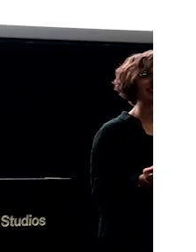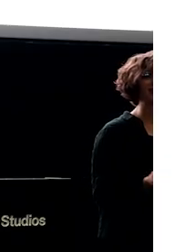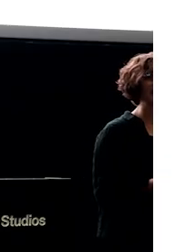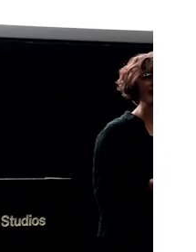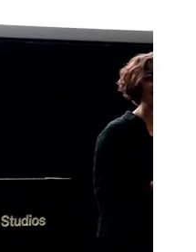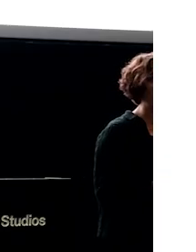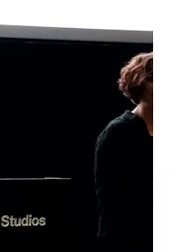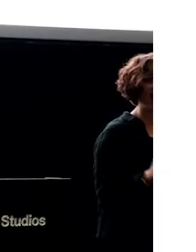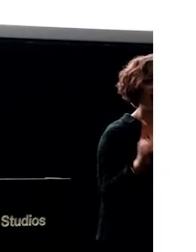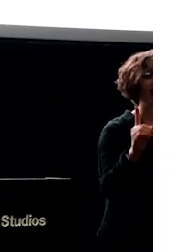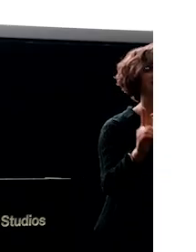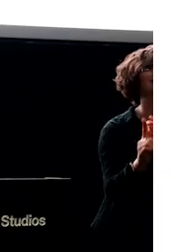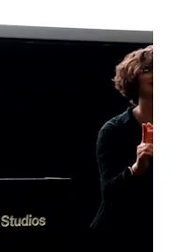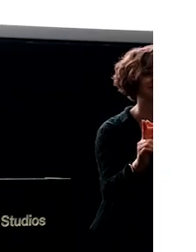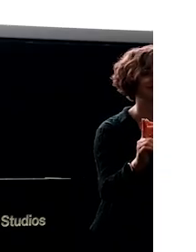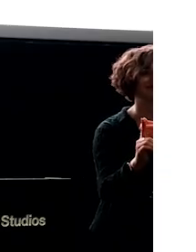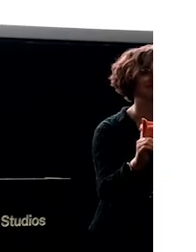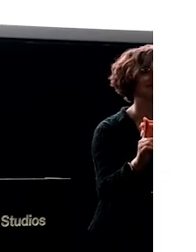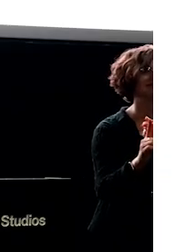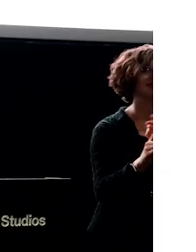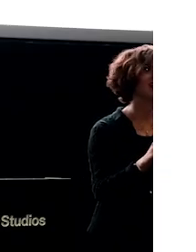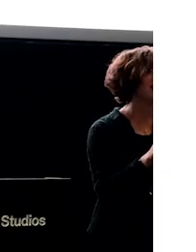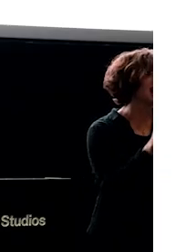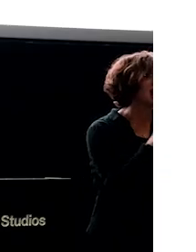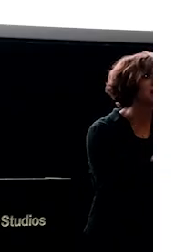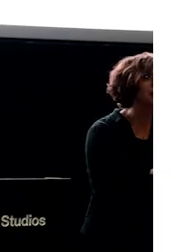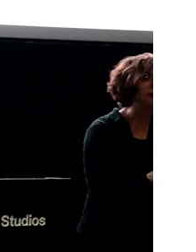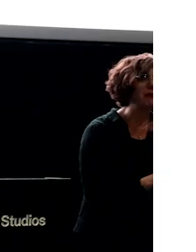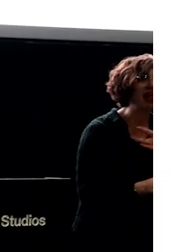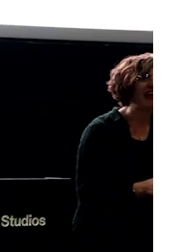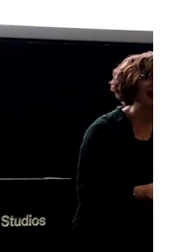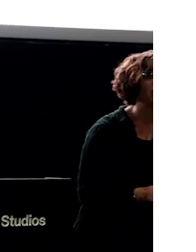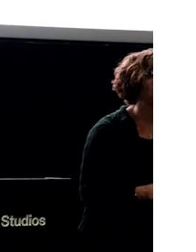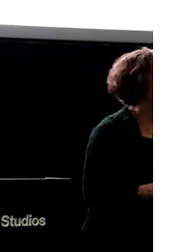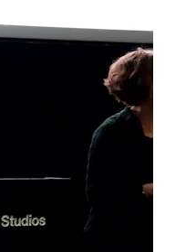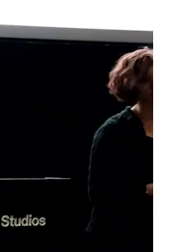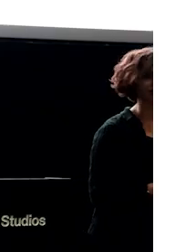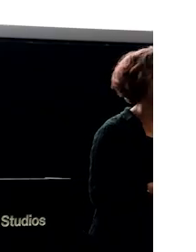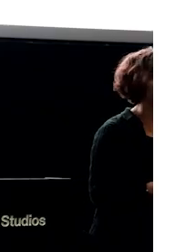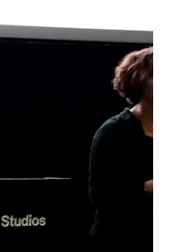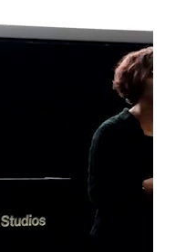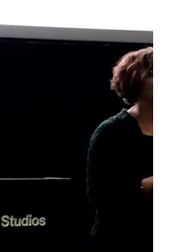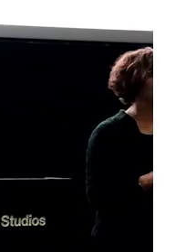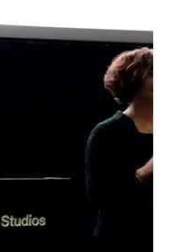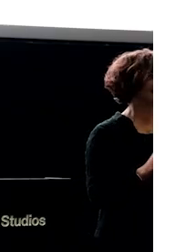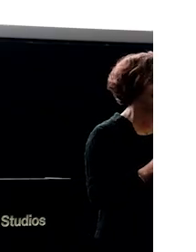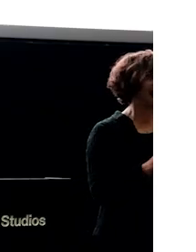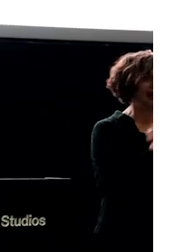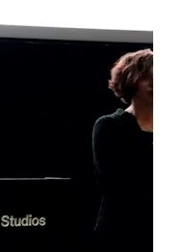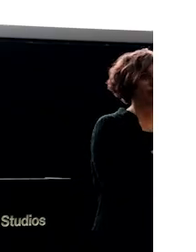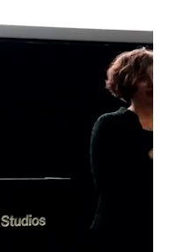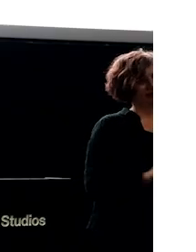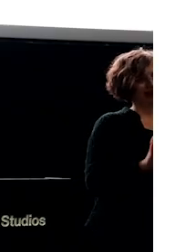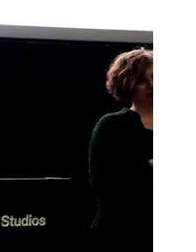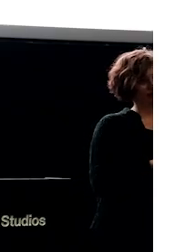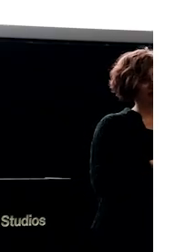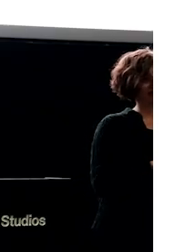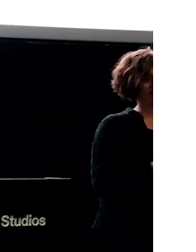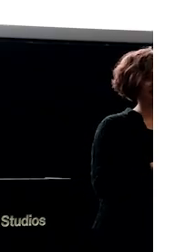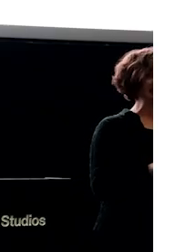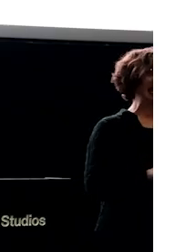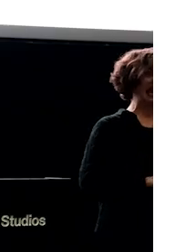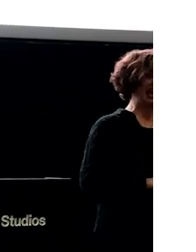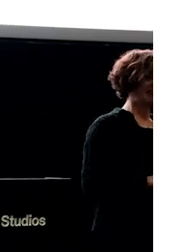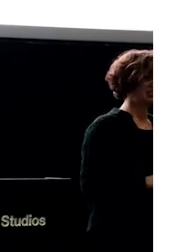Not everyone will like you, but not everyone matters. And nothing worth having comes easy. And